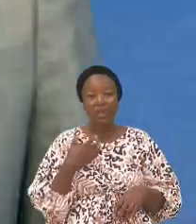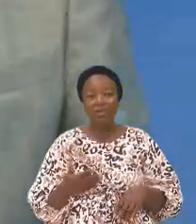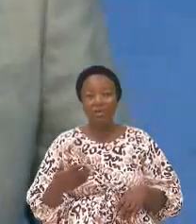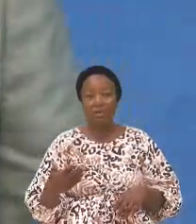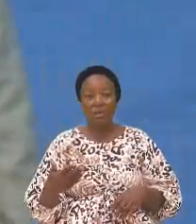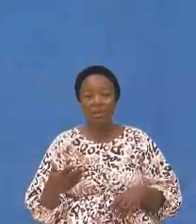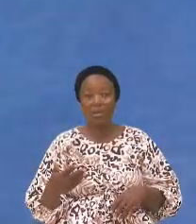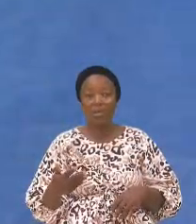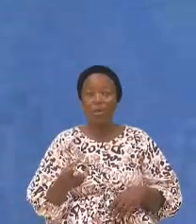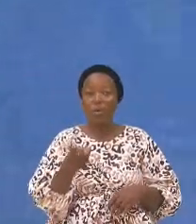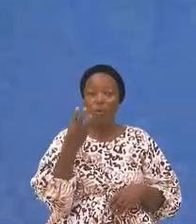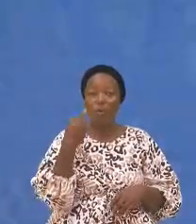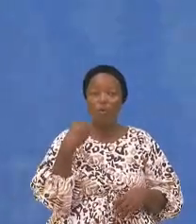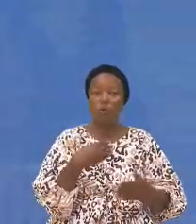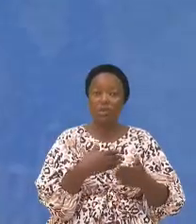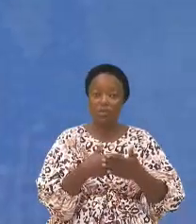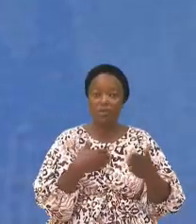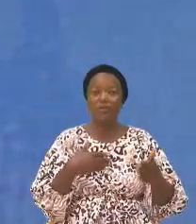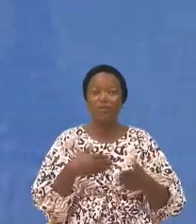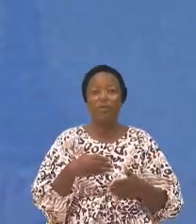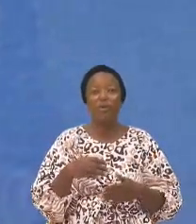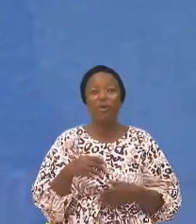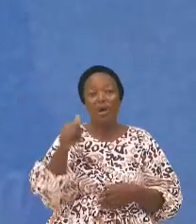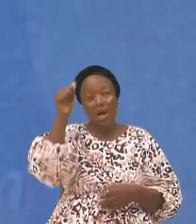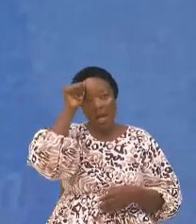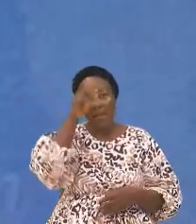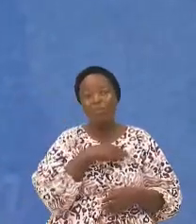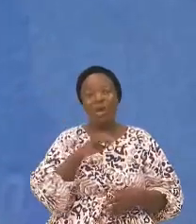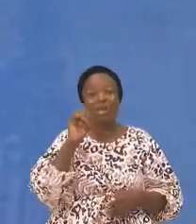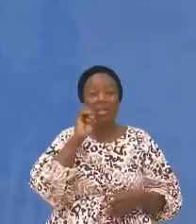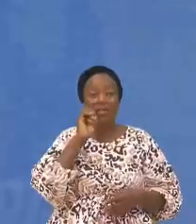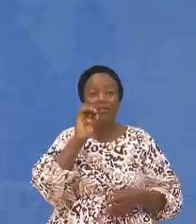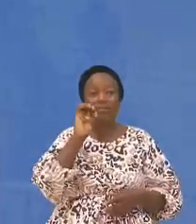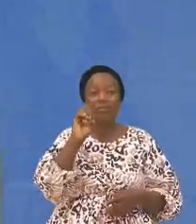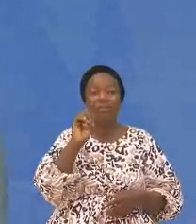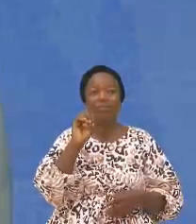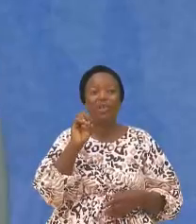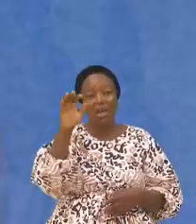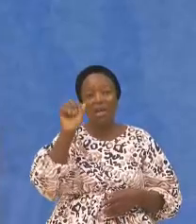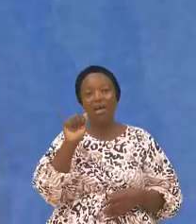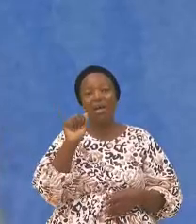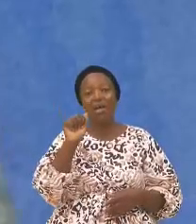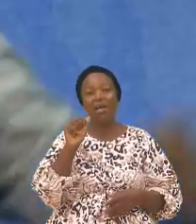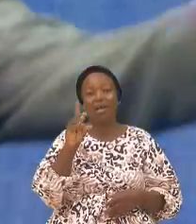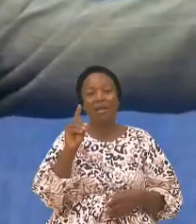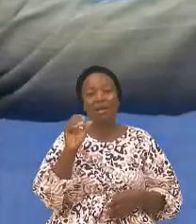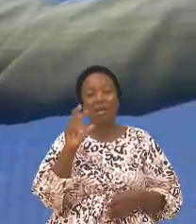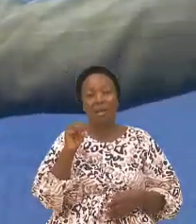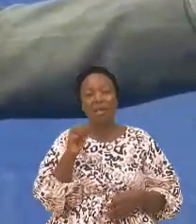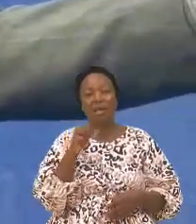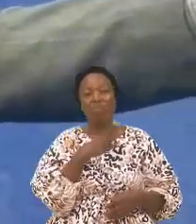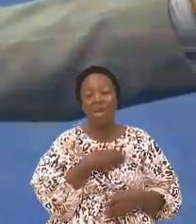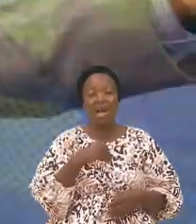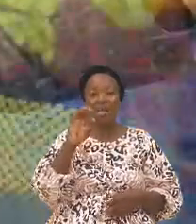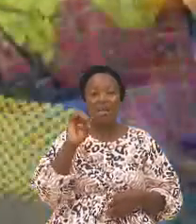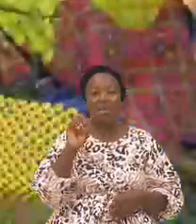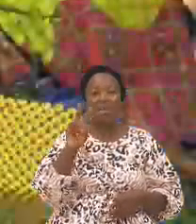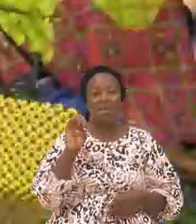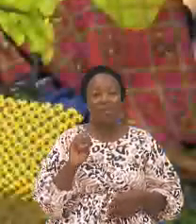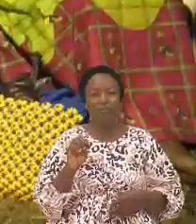The same thing was before Adam and Eve, life